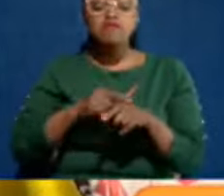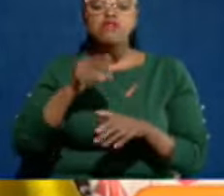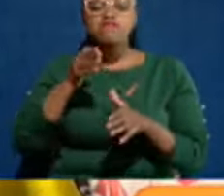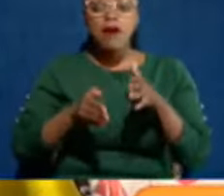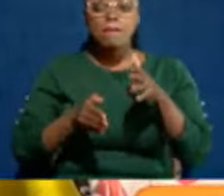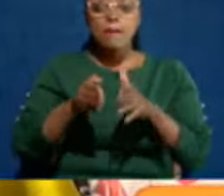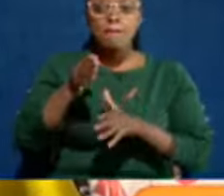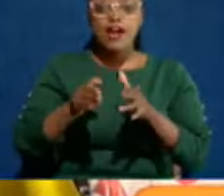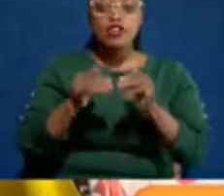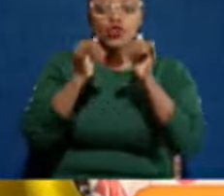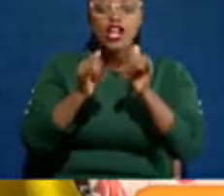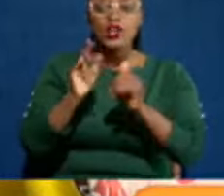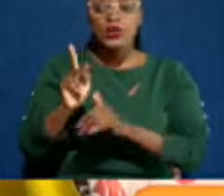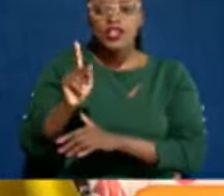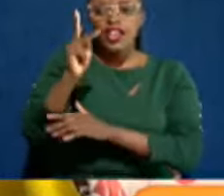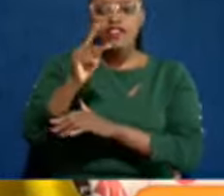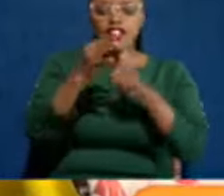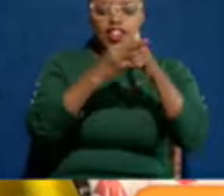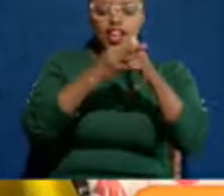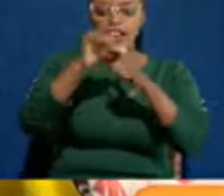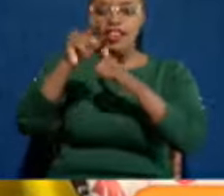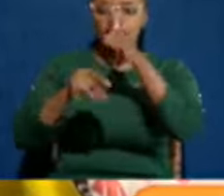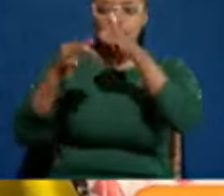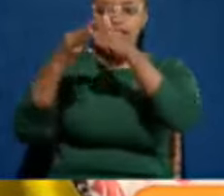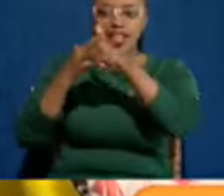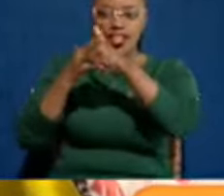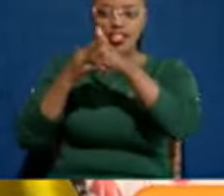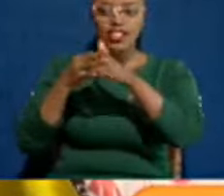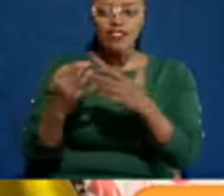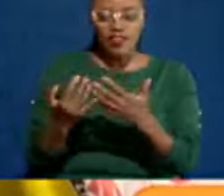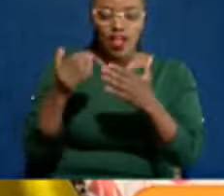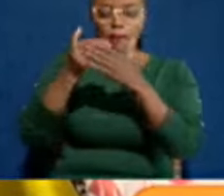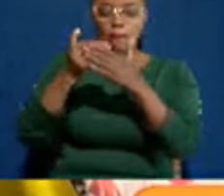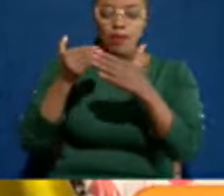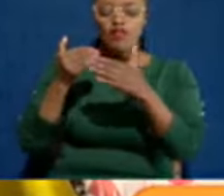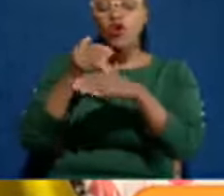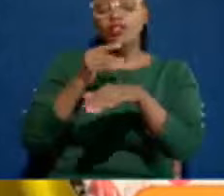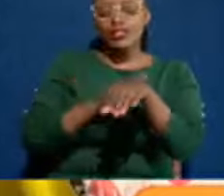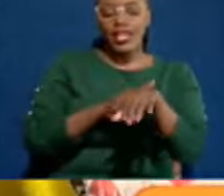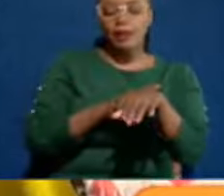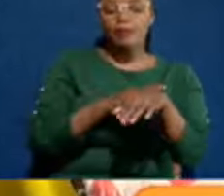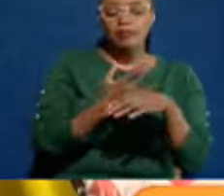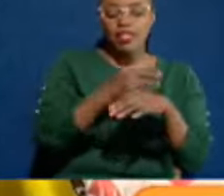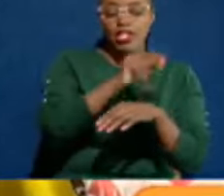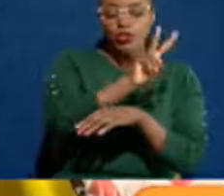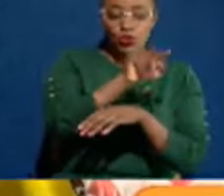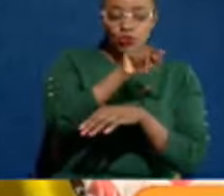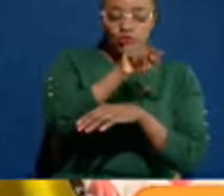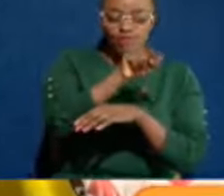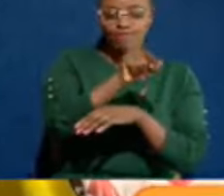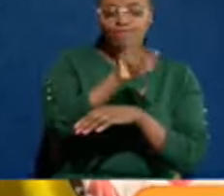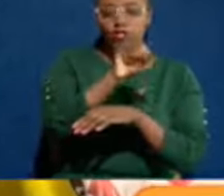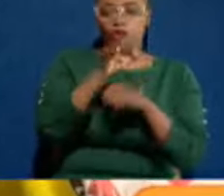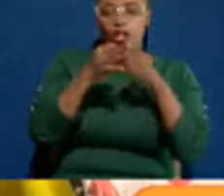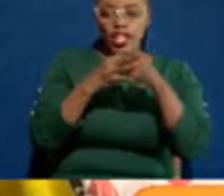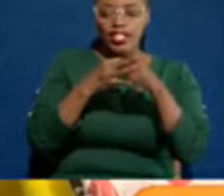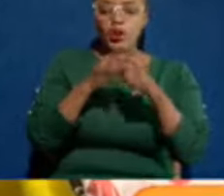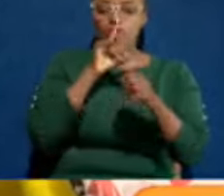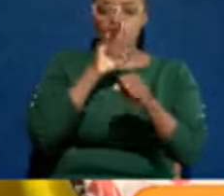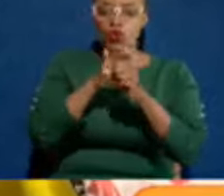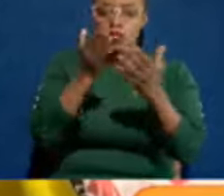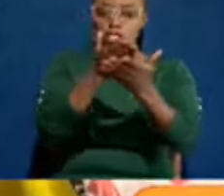new republic, yes. Nane Nane, yes. Kabla ya saa nane na dakika nane, yes. I want to assure